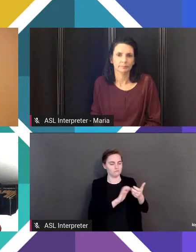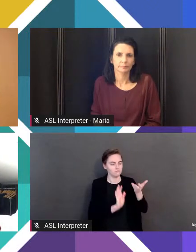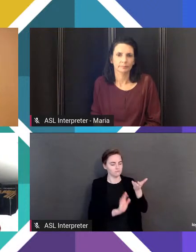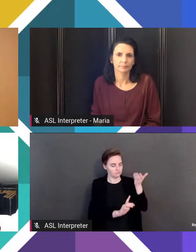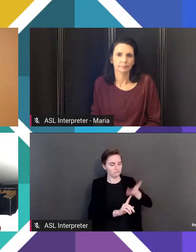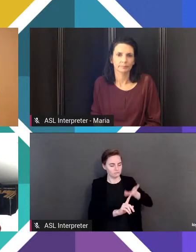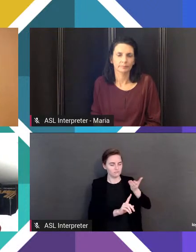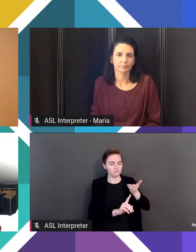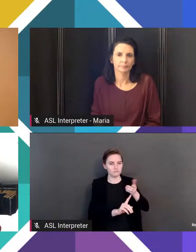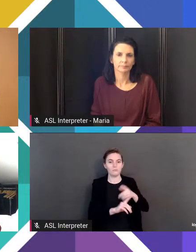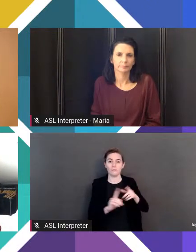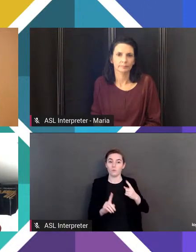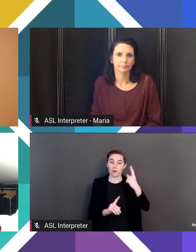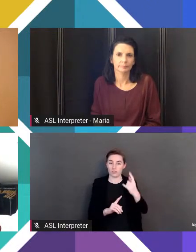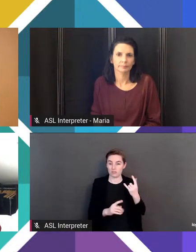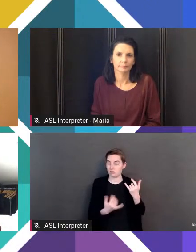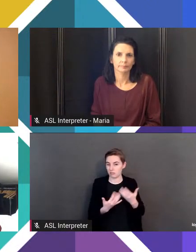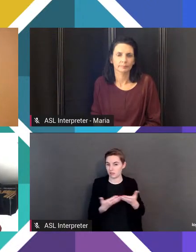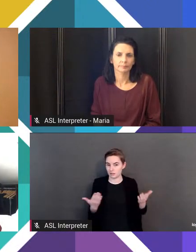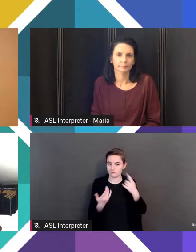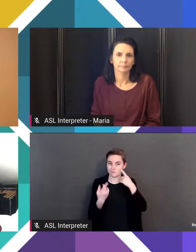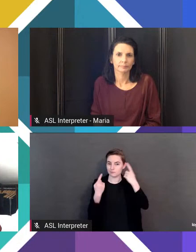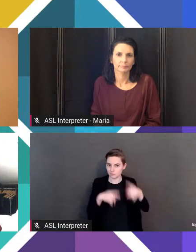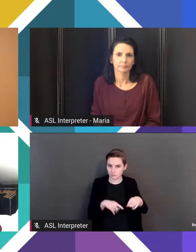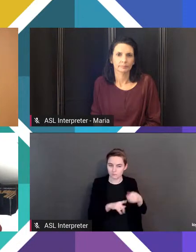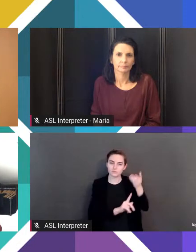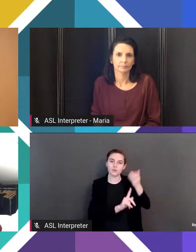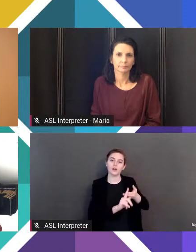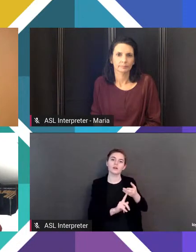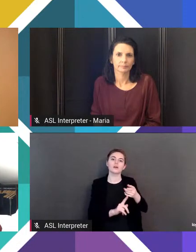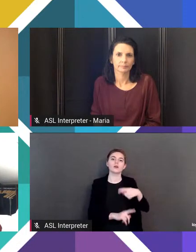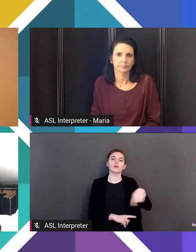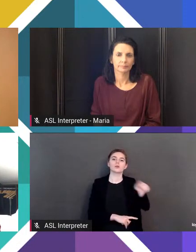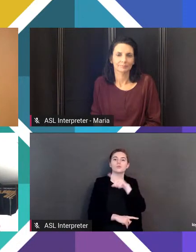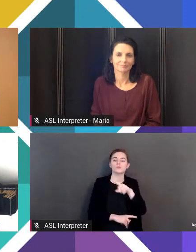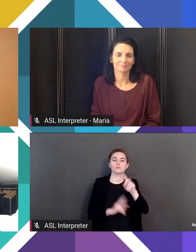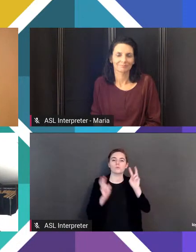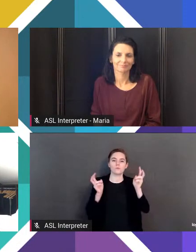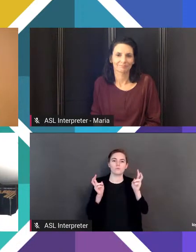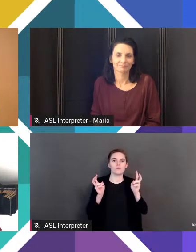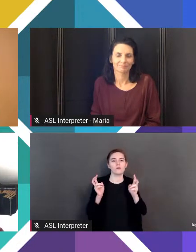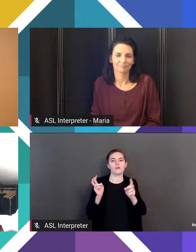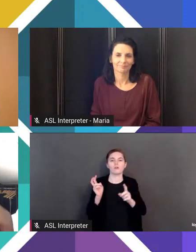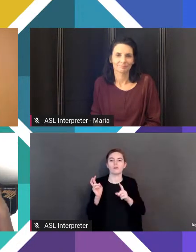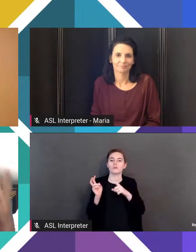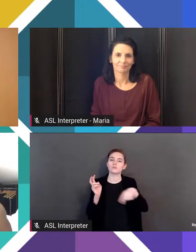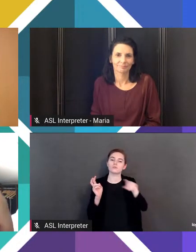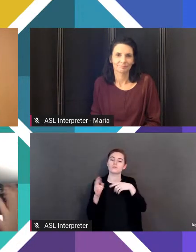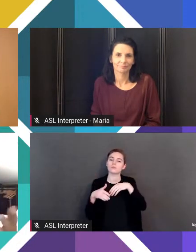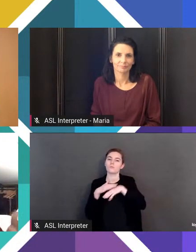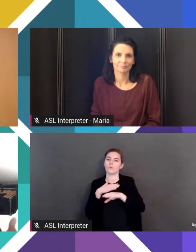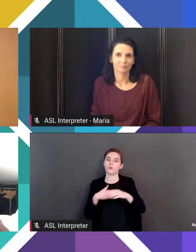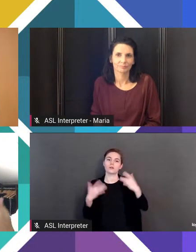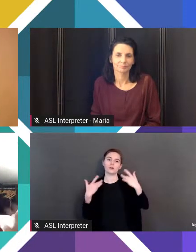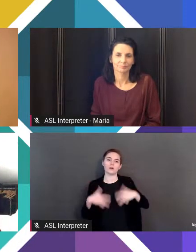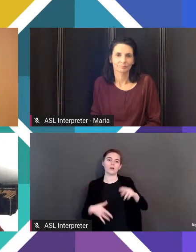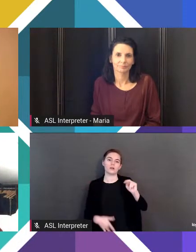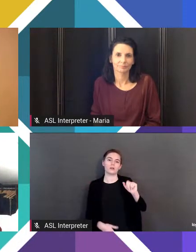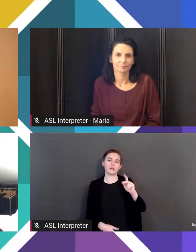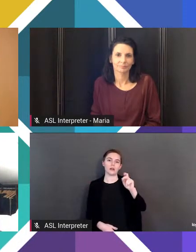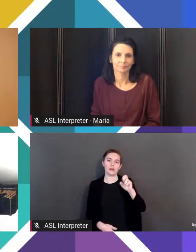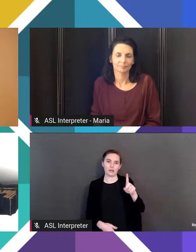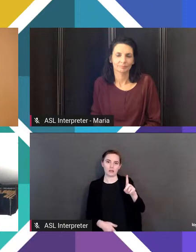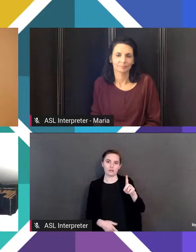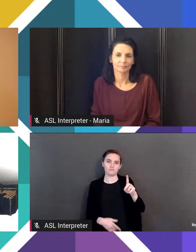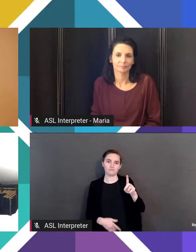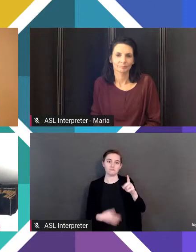agree on is when he says you're born naked and the rest is drag, right? Like things that you're doing on your daily basis when you wake up in